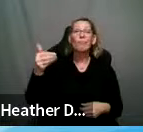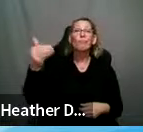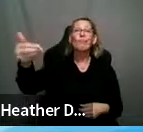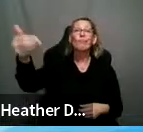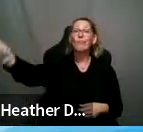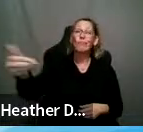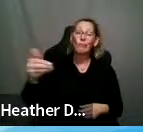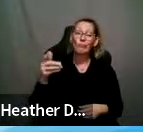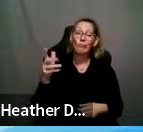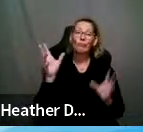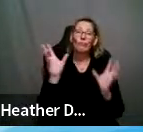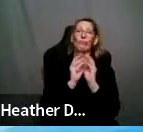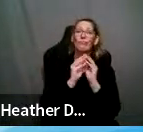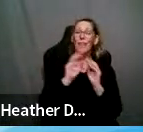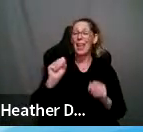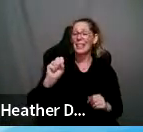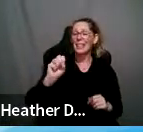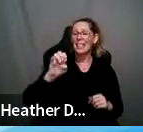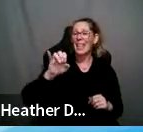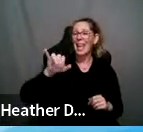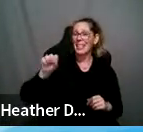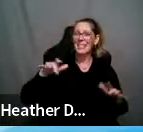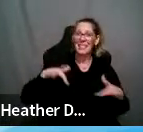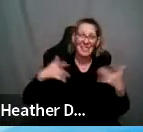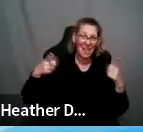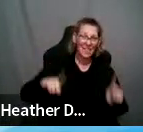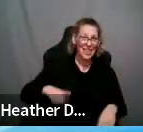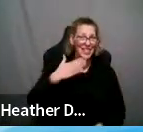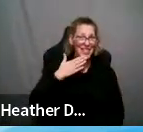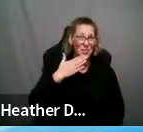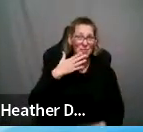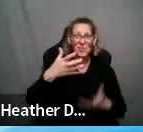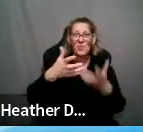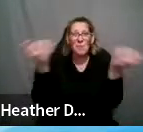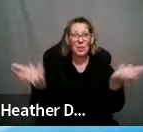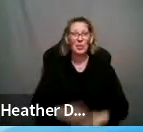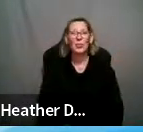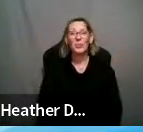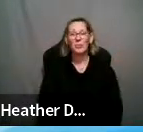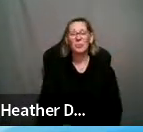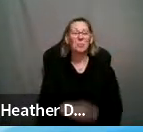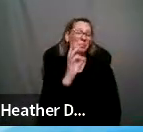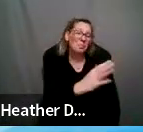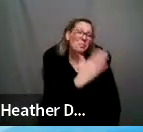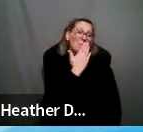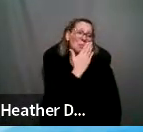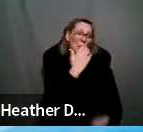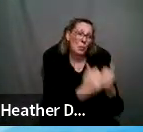Draft SEIS event. Thank you so much. Thank you, everyone.